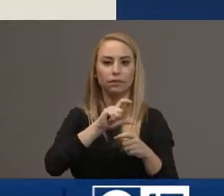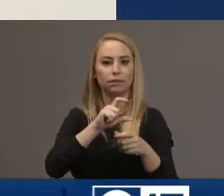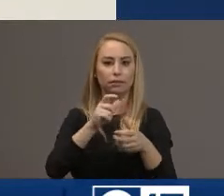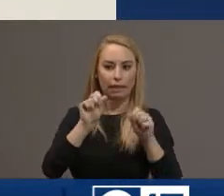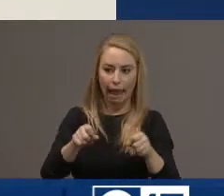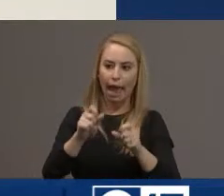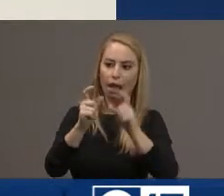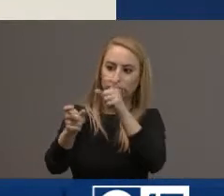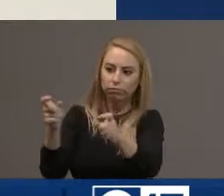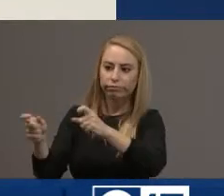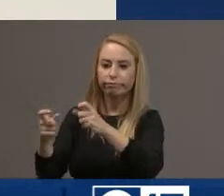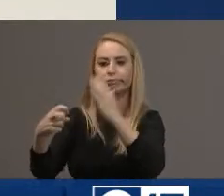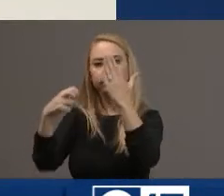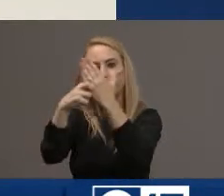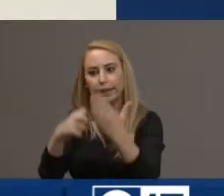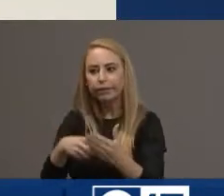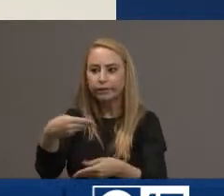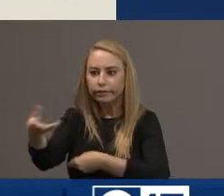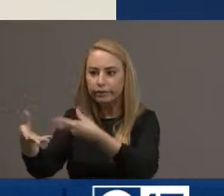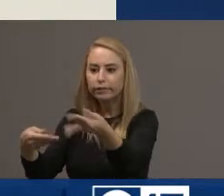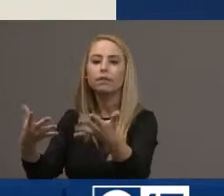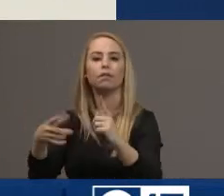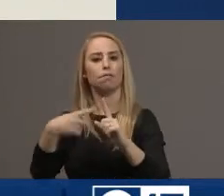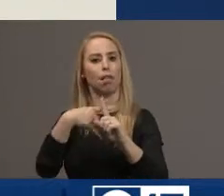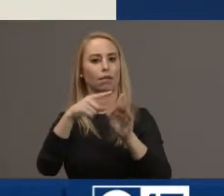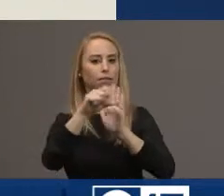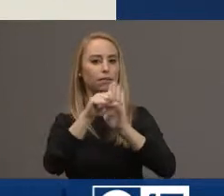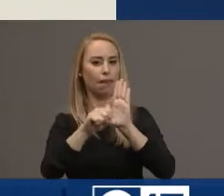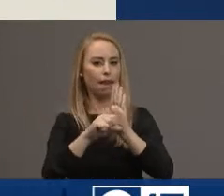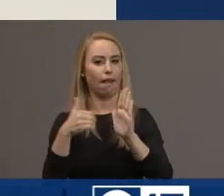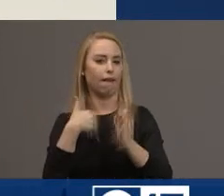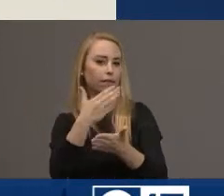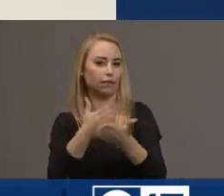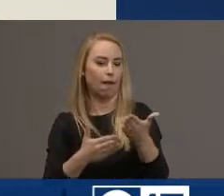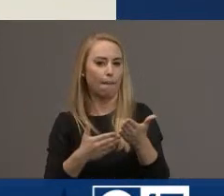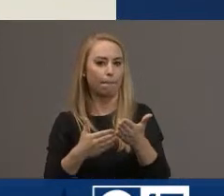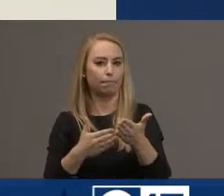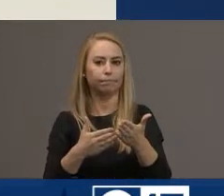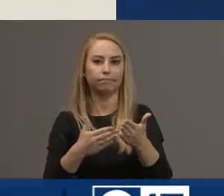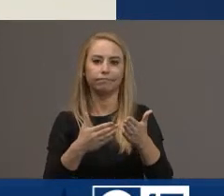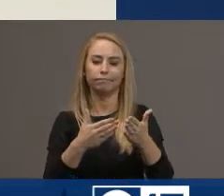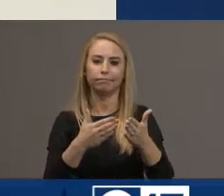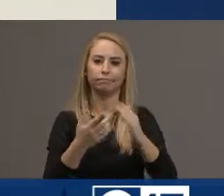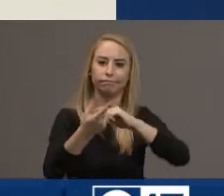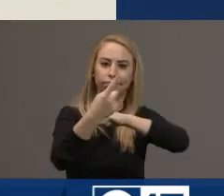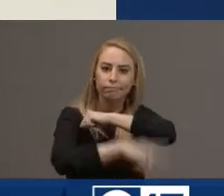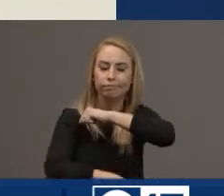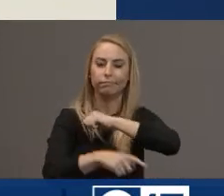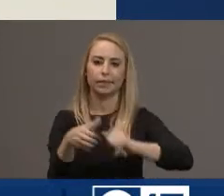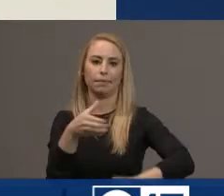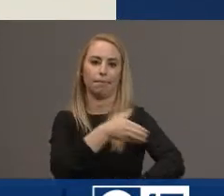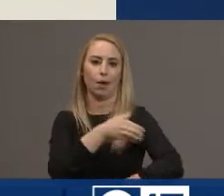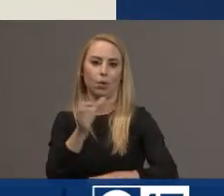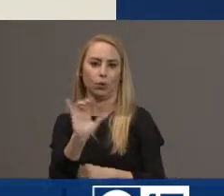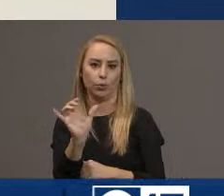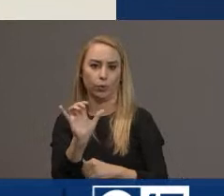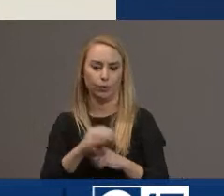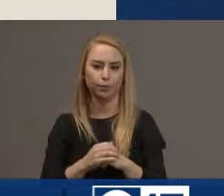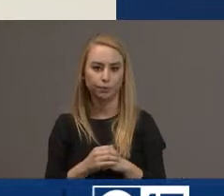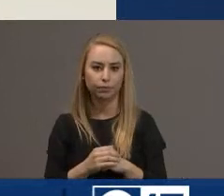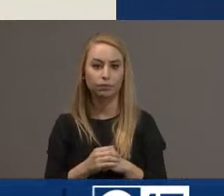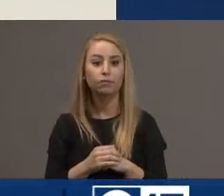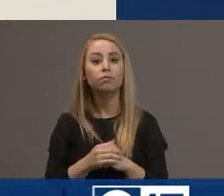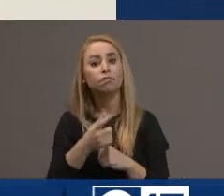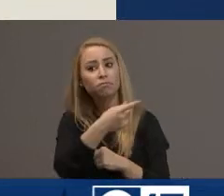the local level and some authority at the state level. And that's something we want to focus on. If you've not been cited, you